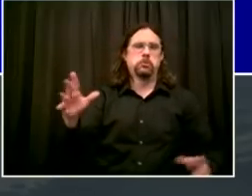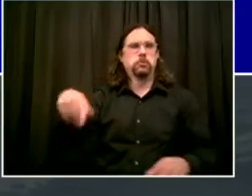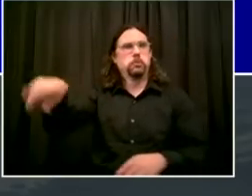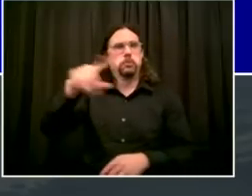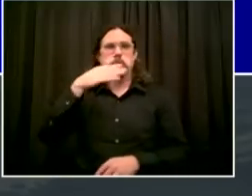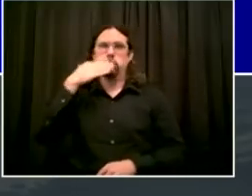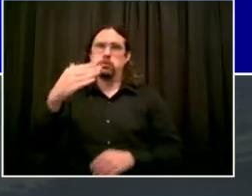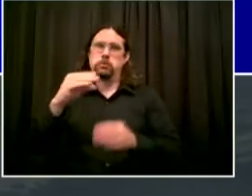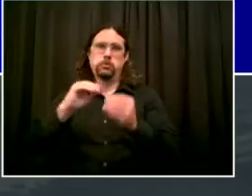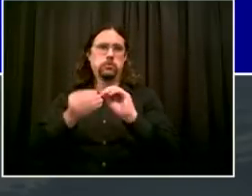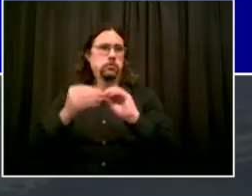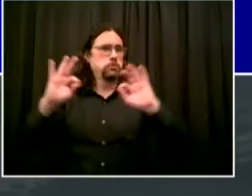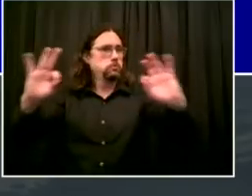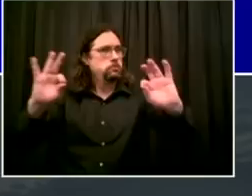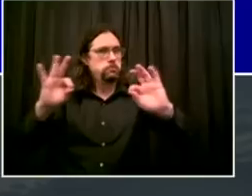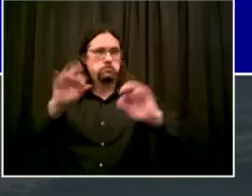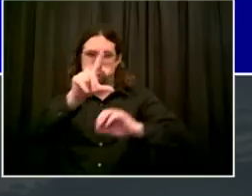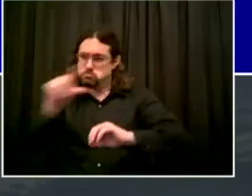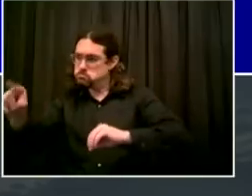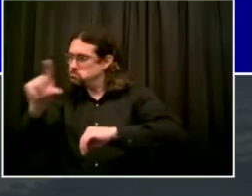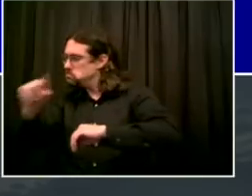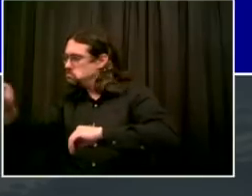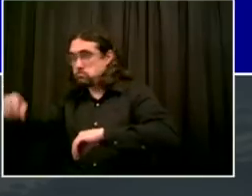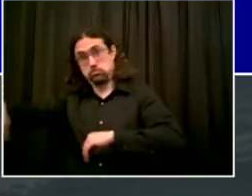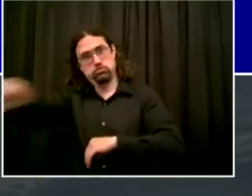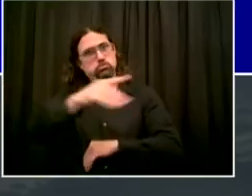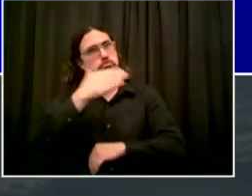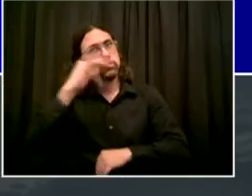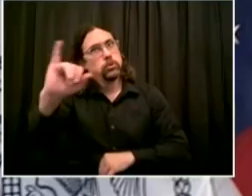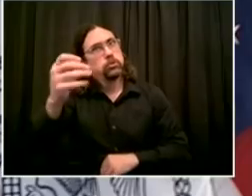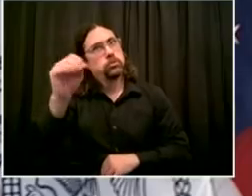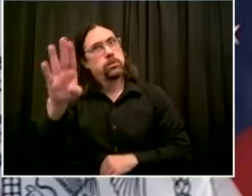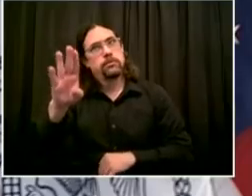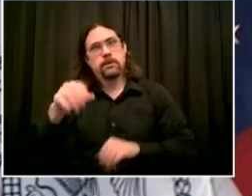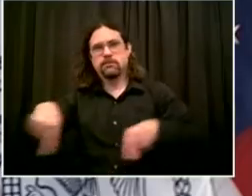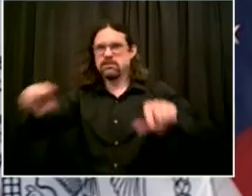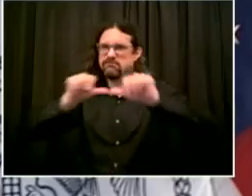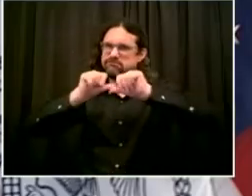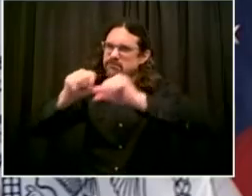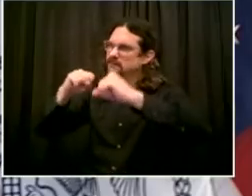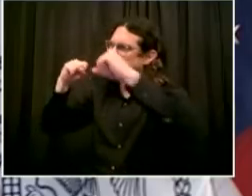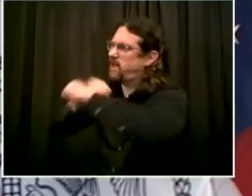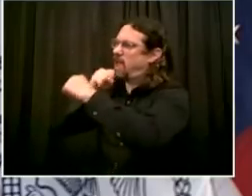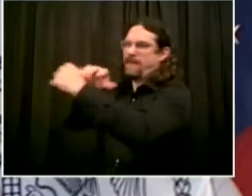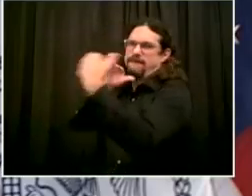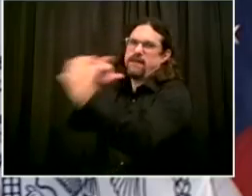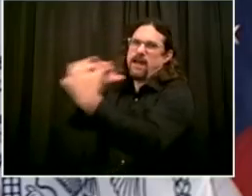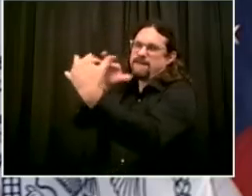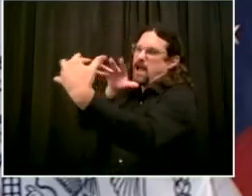Yorkers sticking with it so we can keep fighting back this disease. A few words in Spanish.